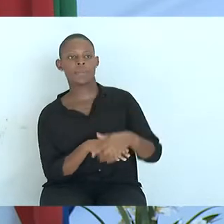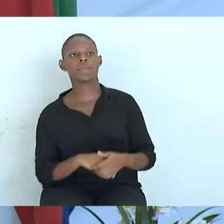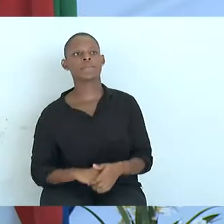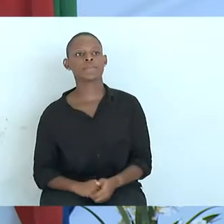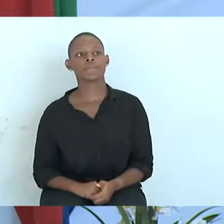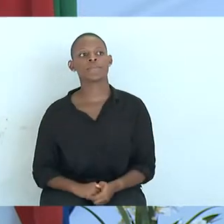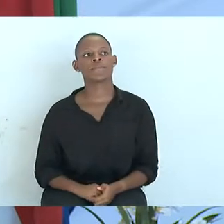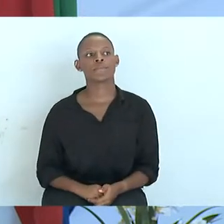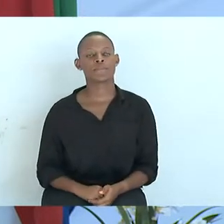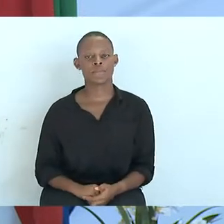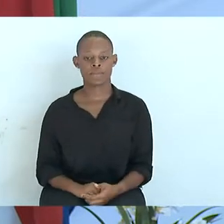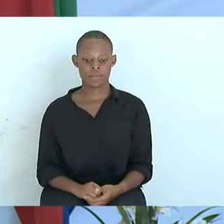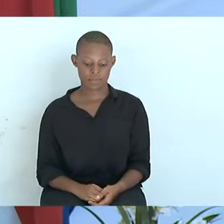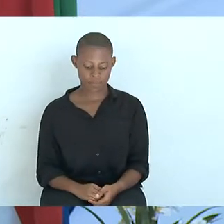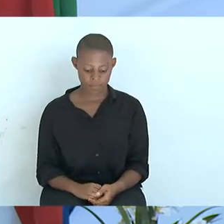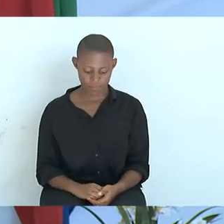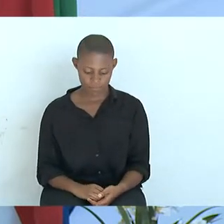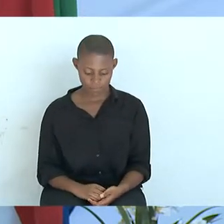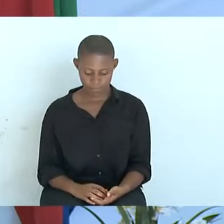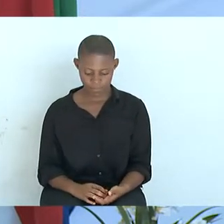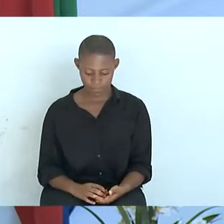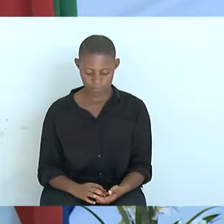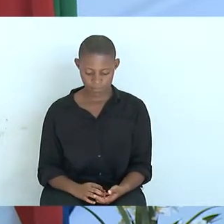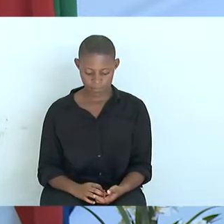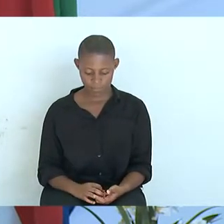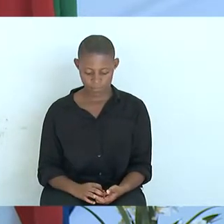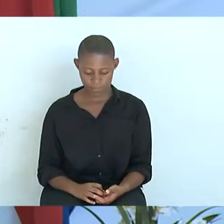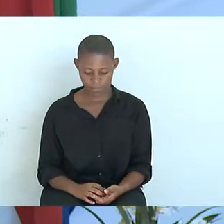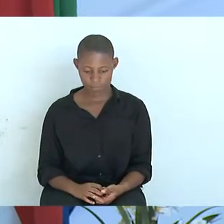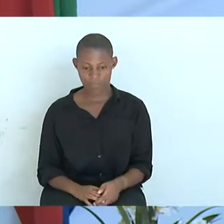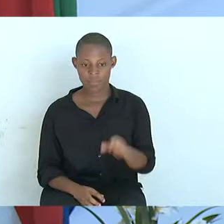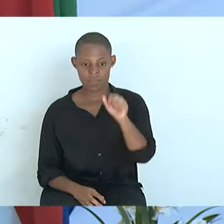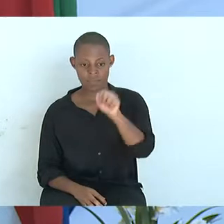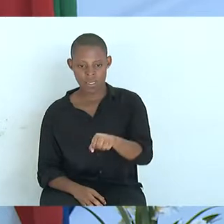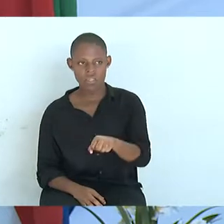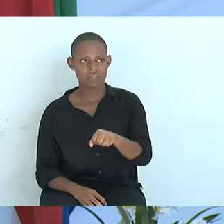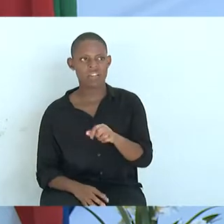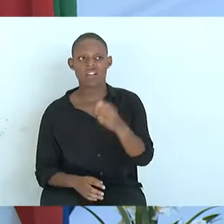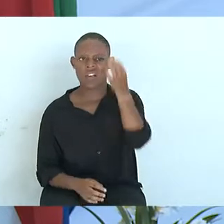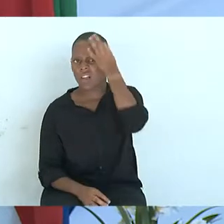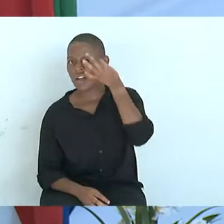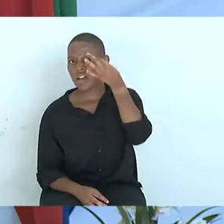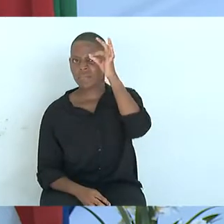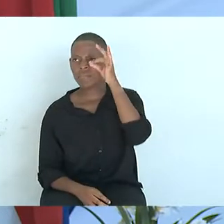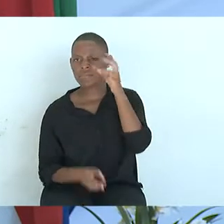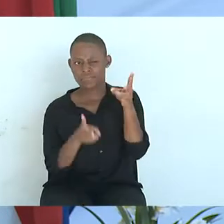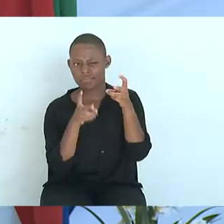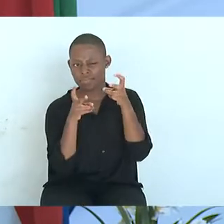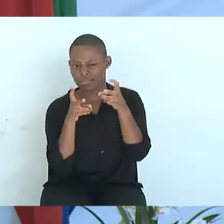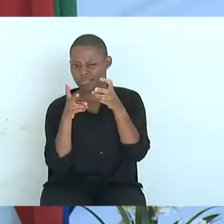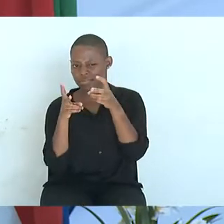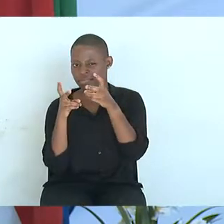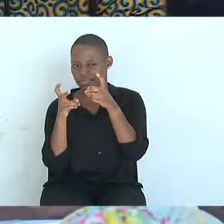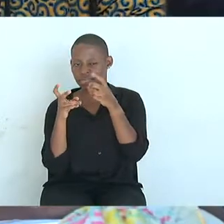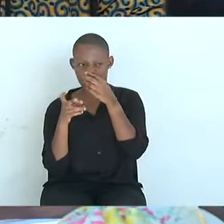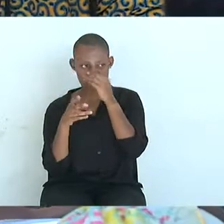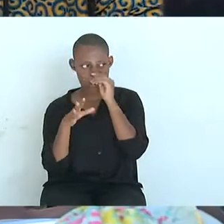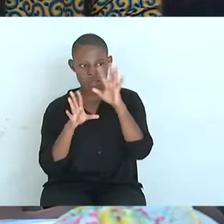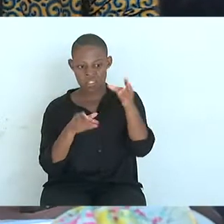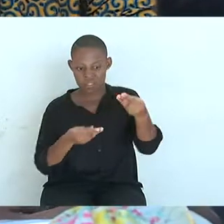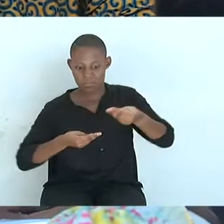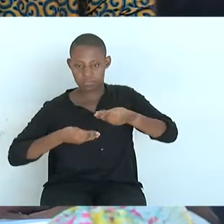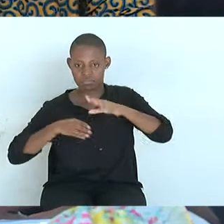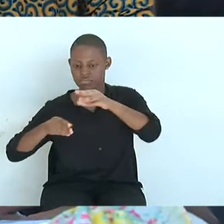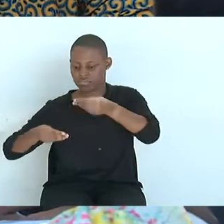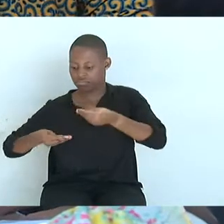So in terms of what are the endowments that we have seen, that if we are able to